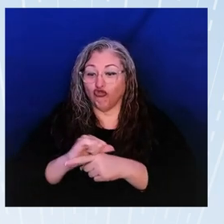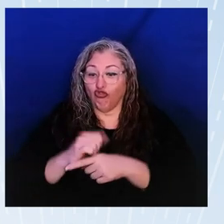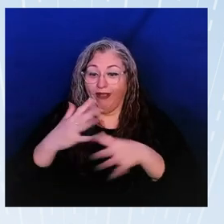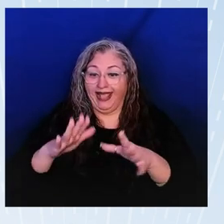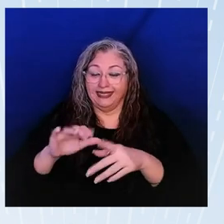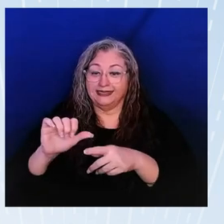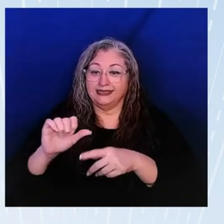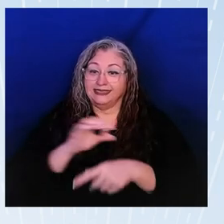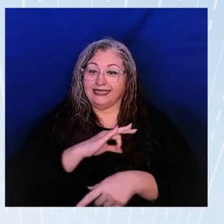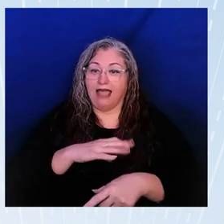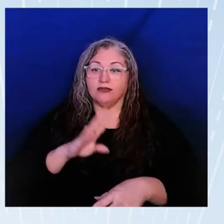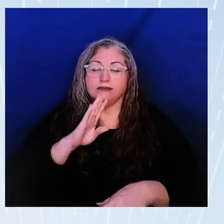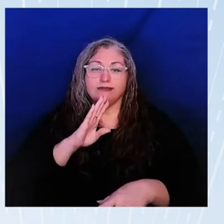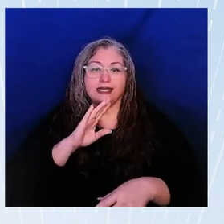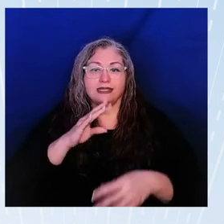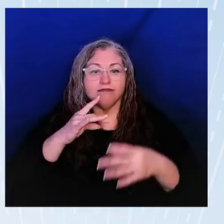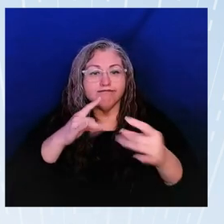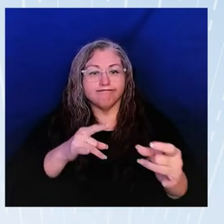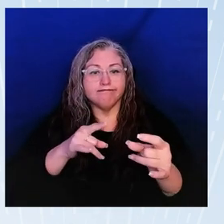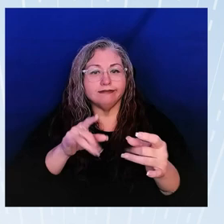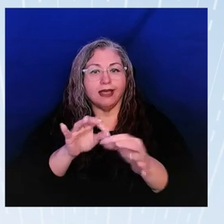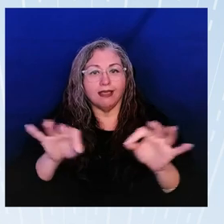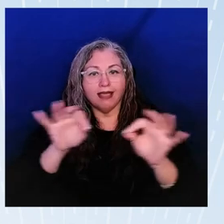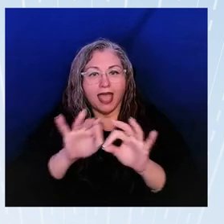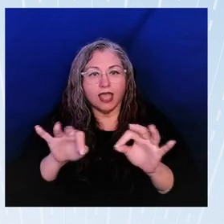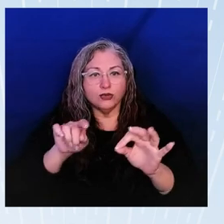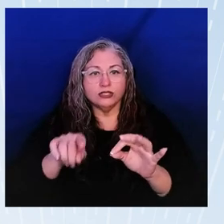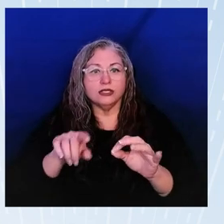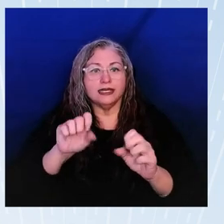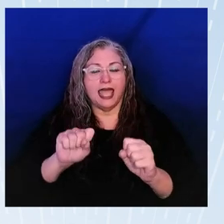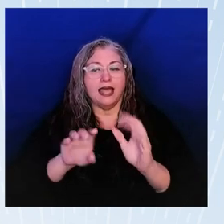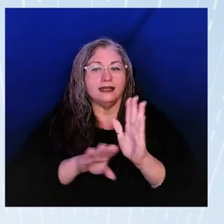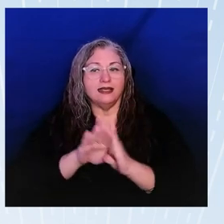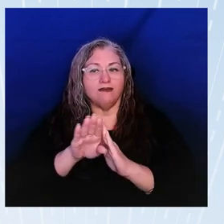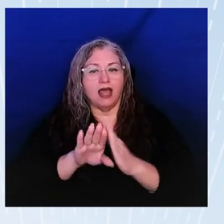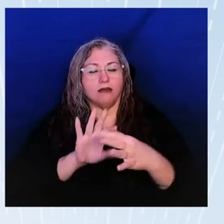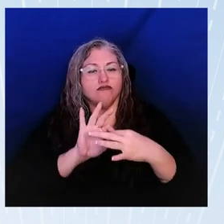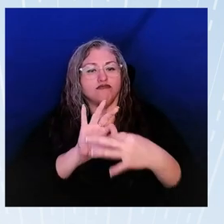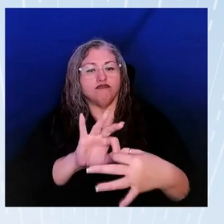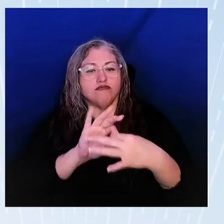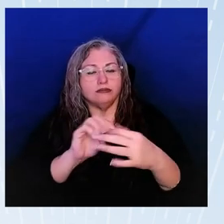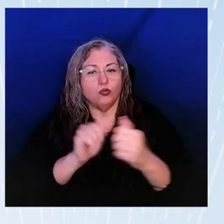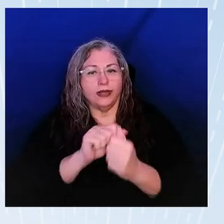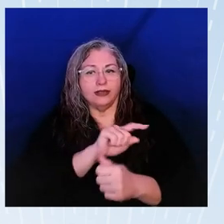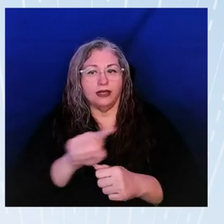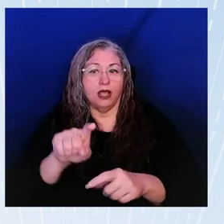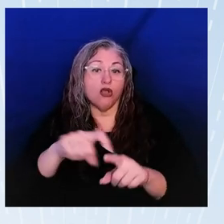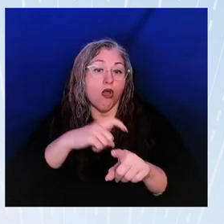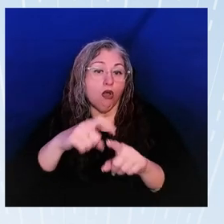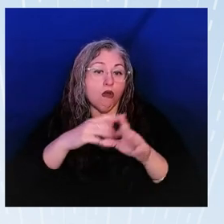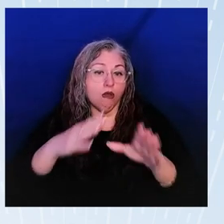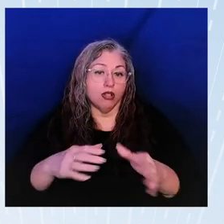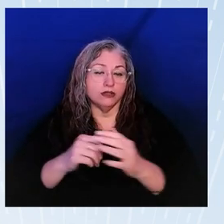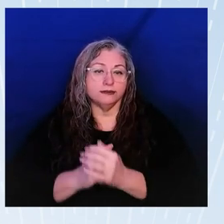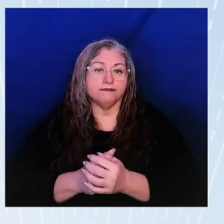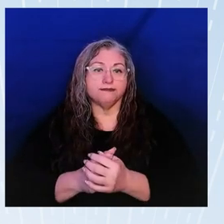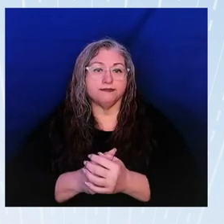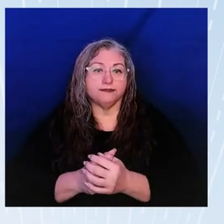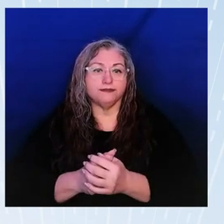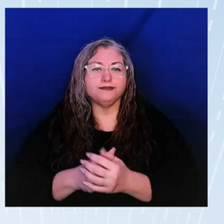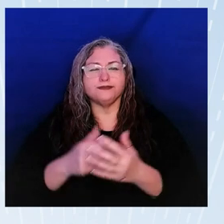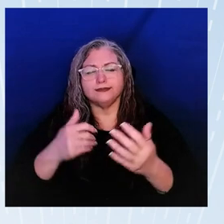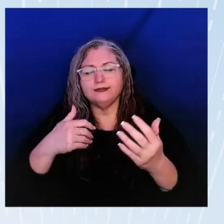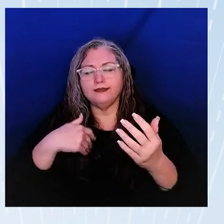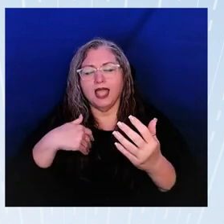speak that language fluently and are able to, you know, develop that rapport with folks who are calling. And so there's a long way